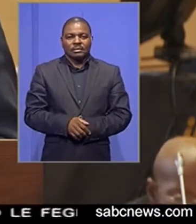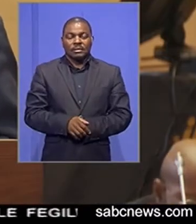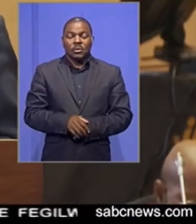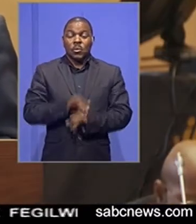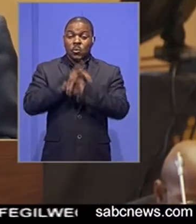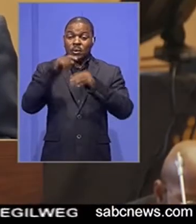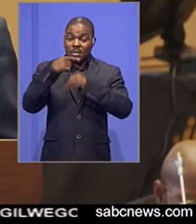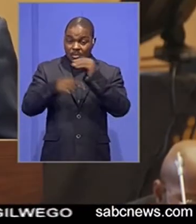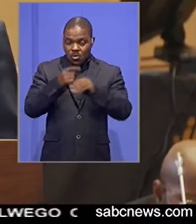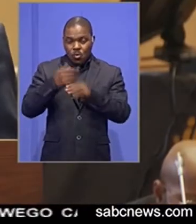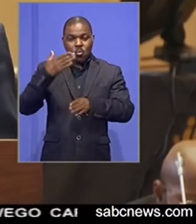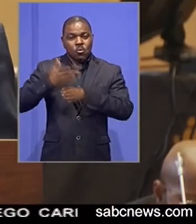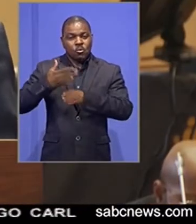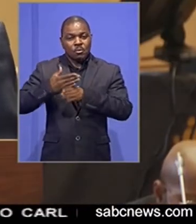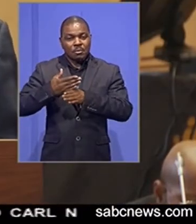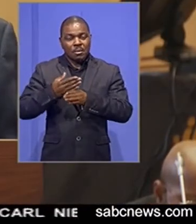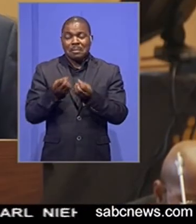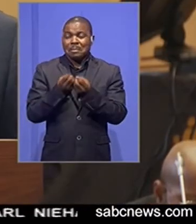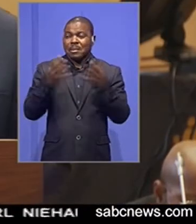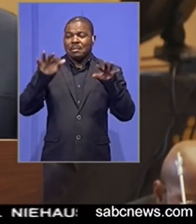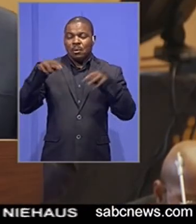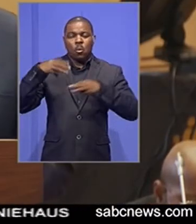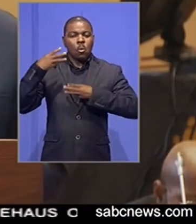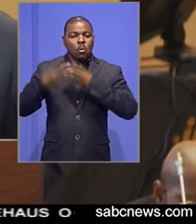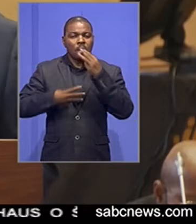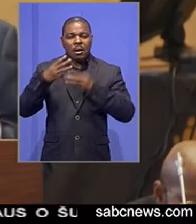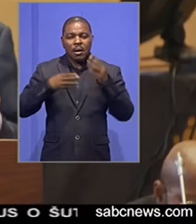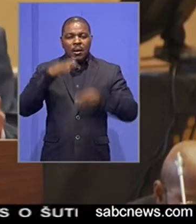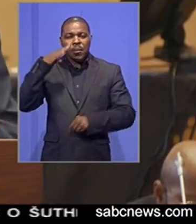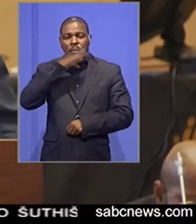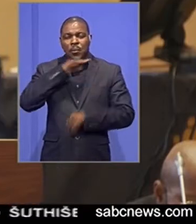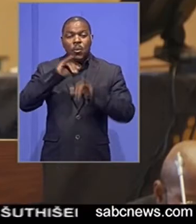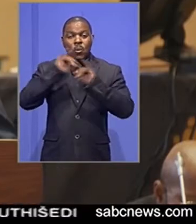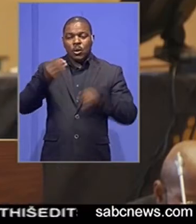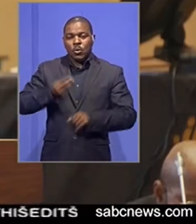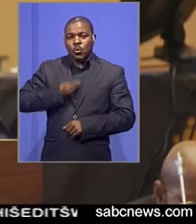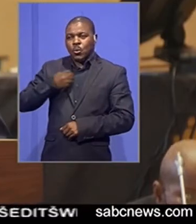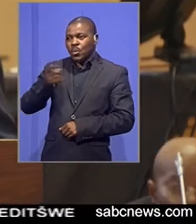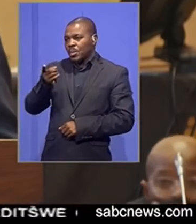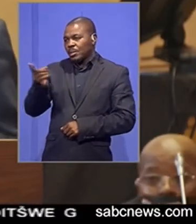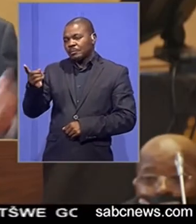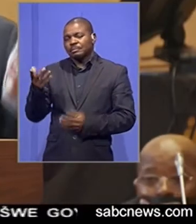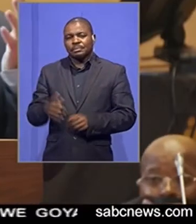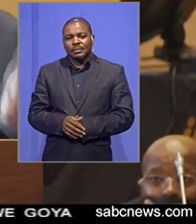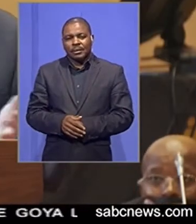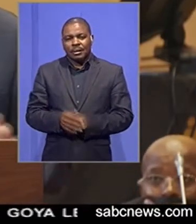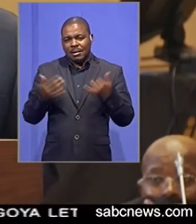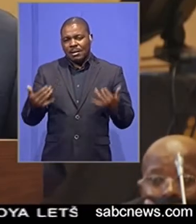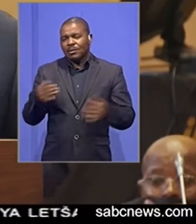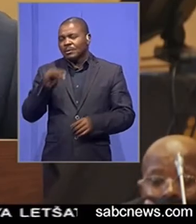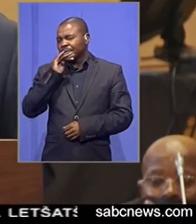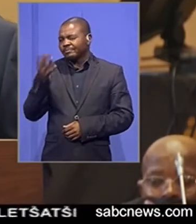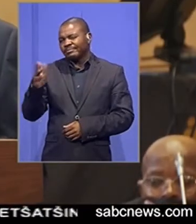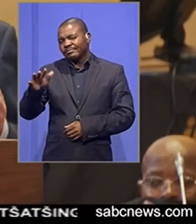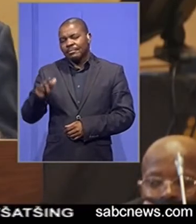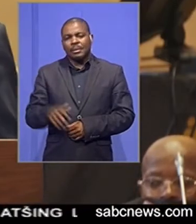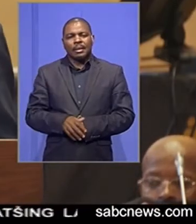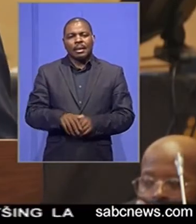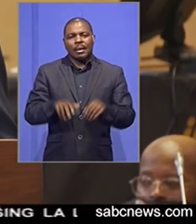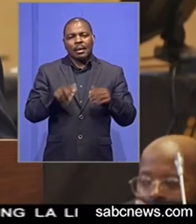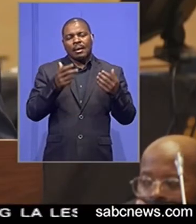is concerned. The unemployment rate amongst the youth is, and we talk about